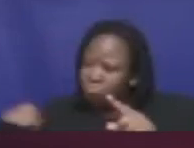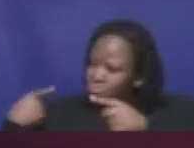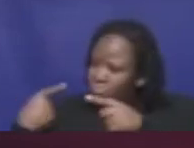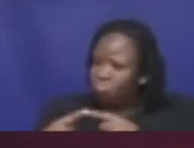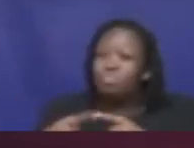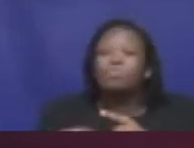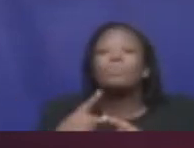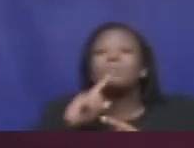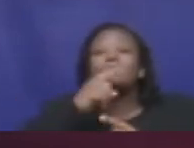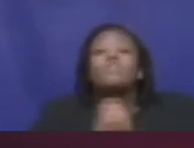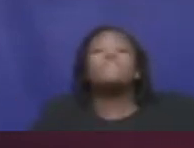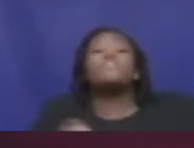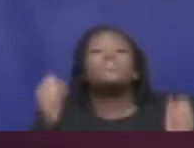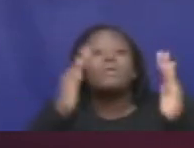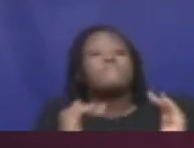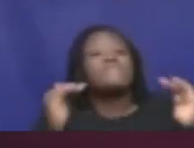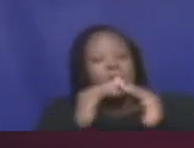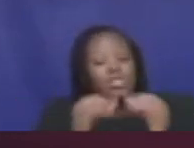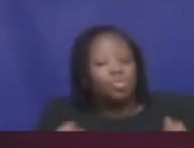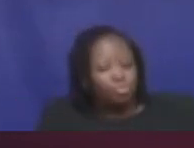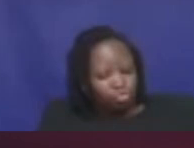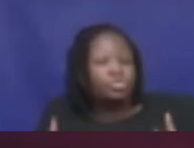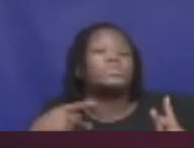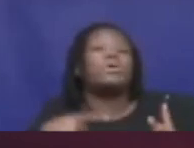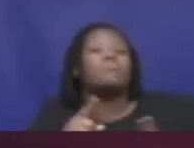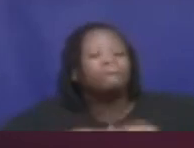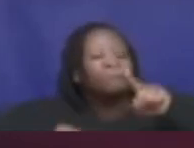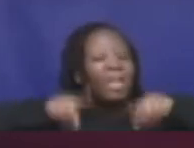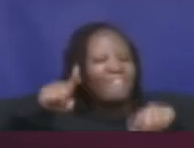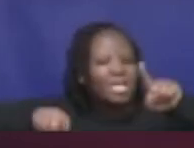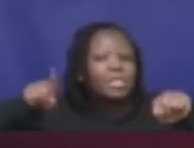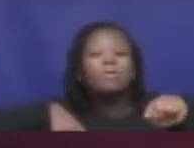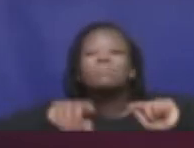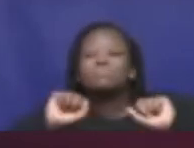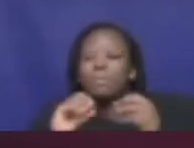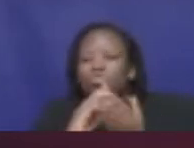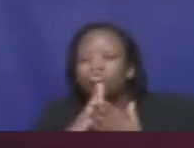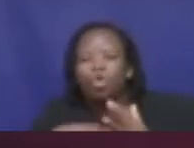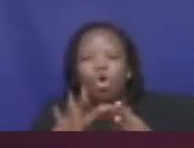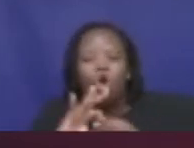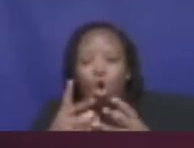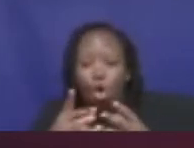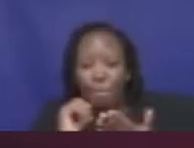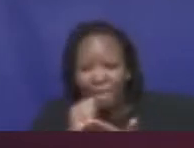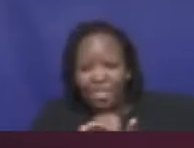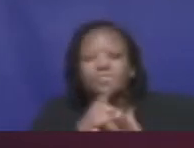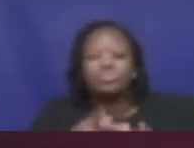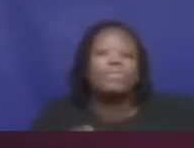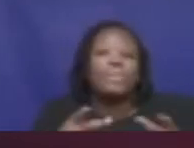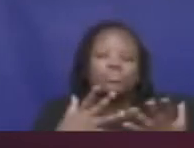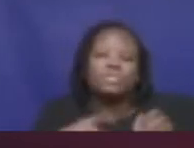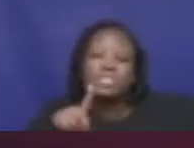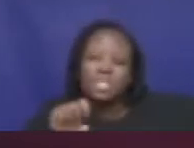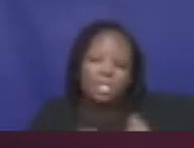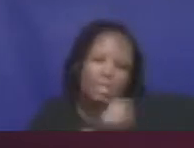party of freedom, fairness, opportunity, and diversity that will make Home Affairs such a place. The DA supports